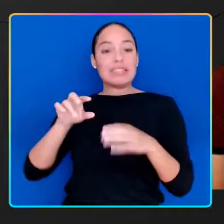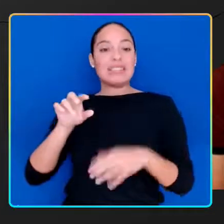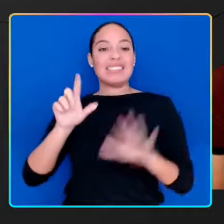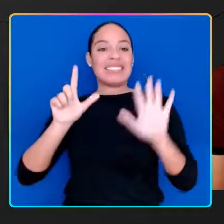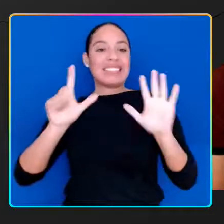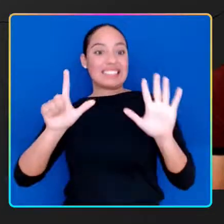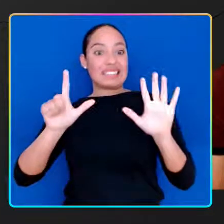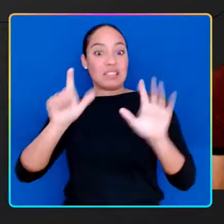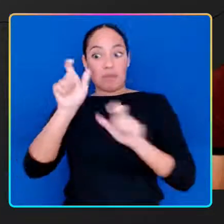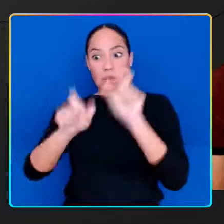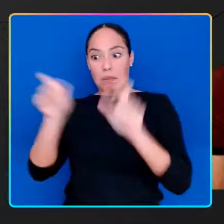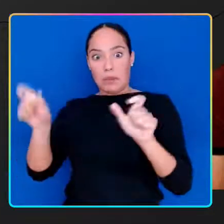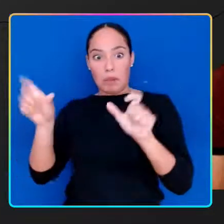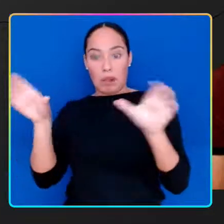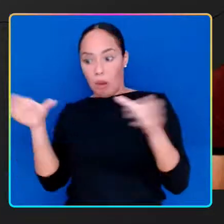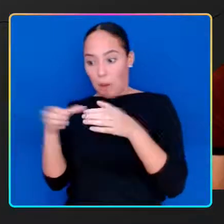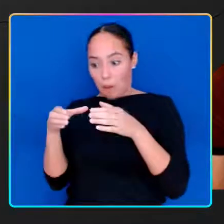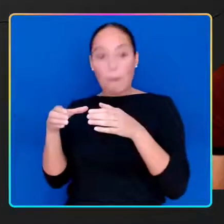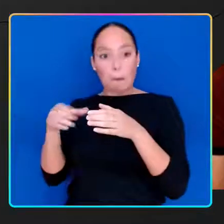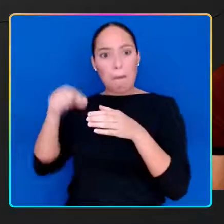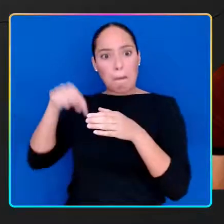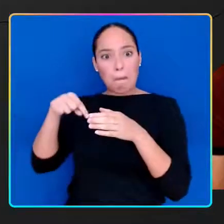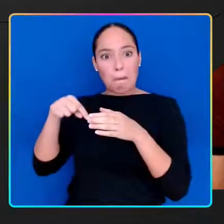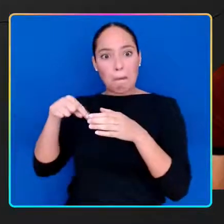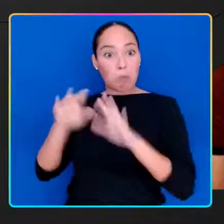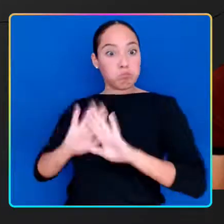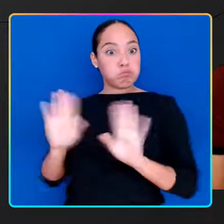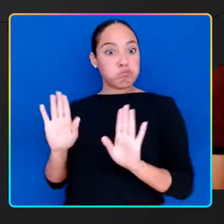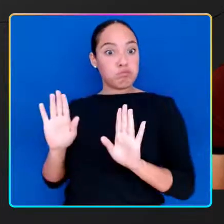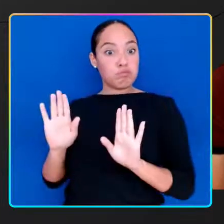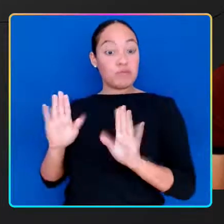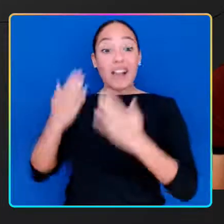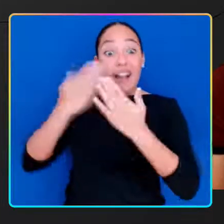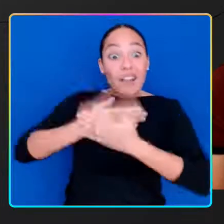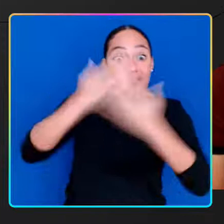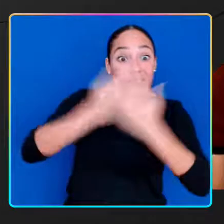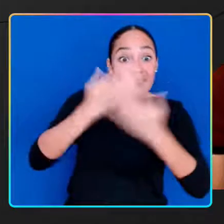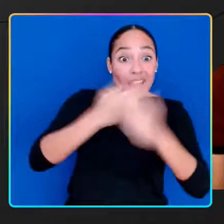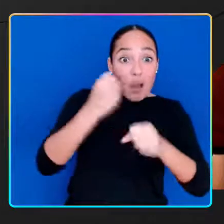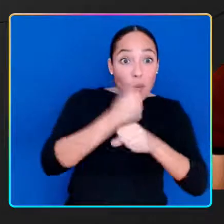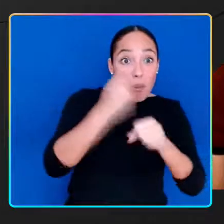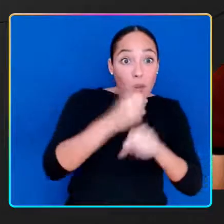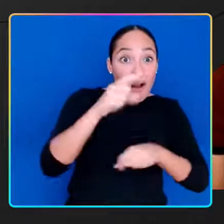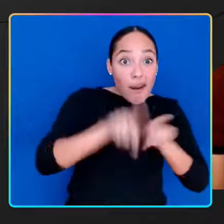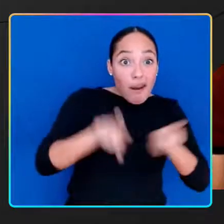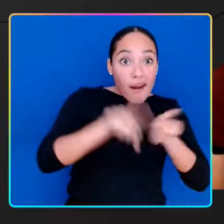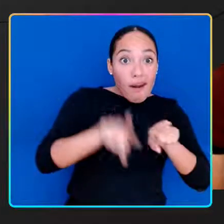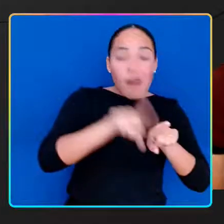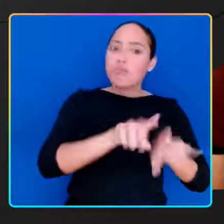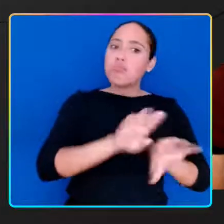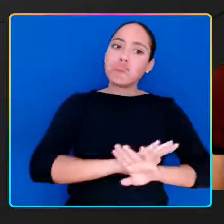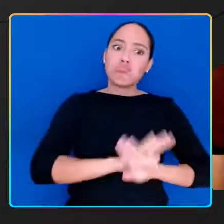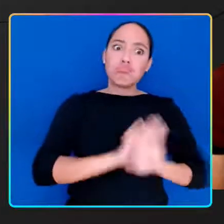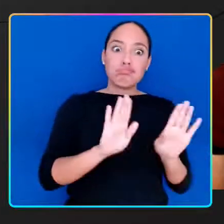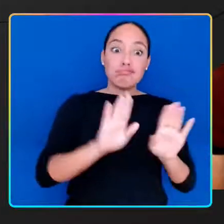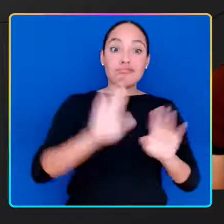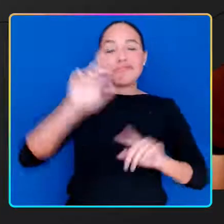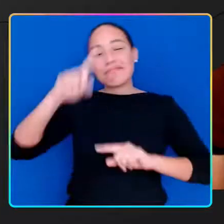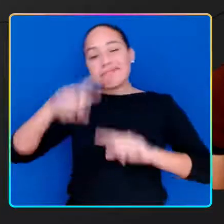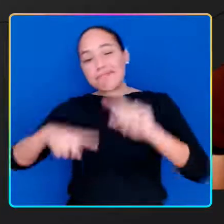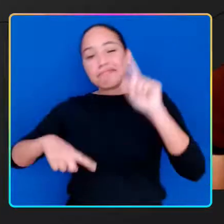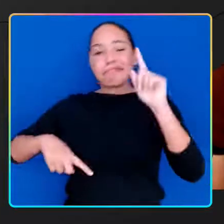daily job vary daily. I mean, we are very dynamic depending on the project me and the team is